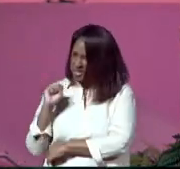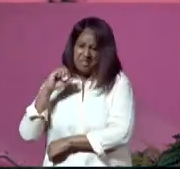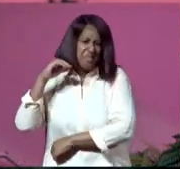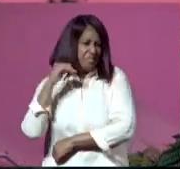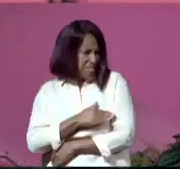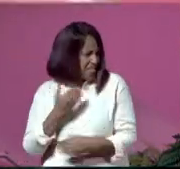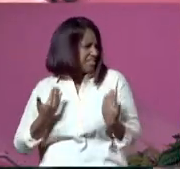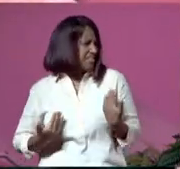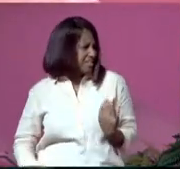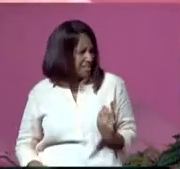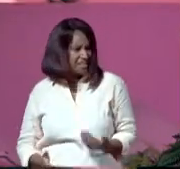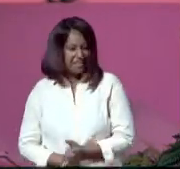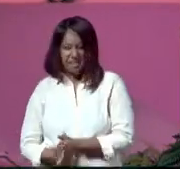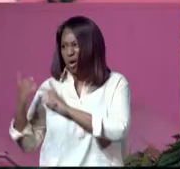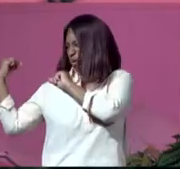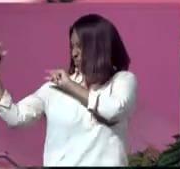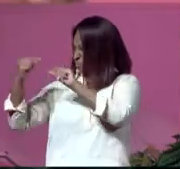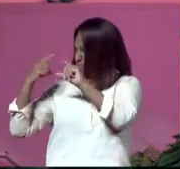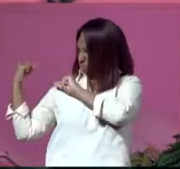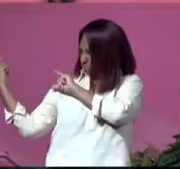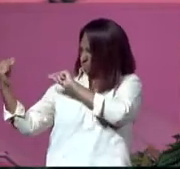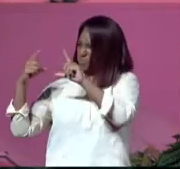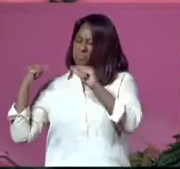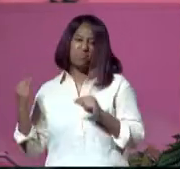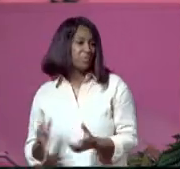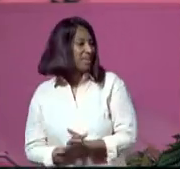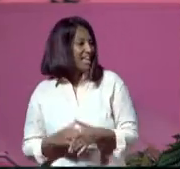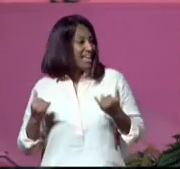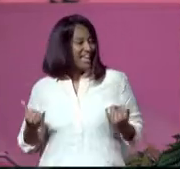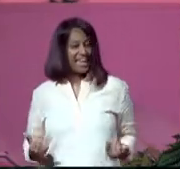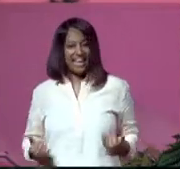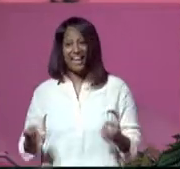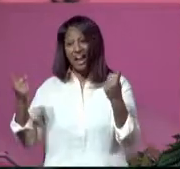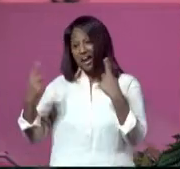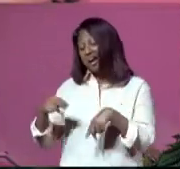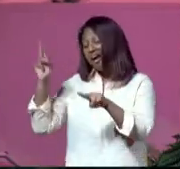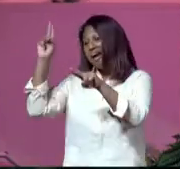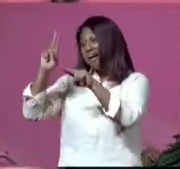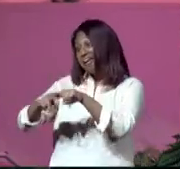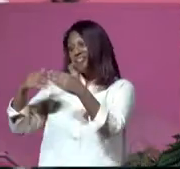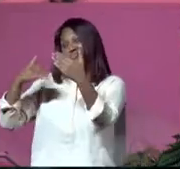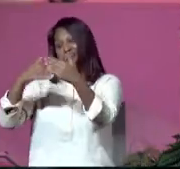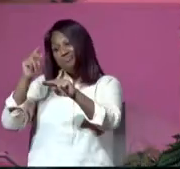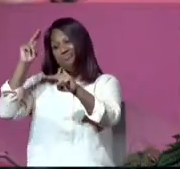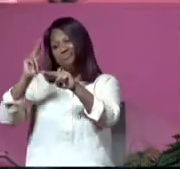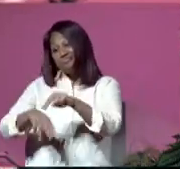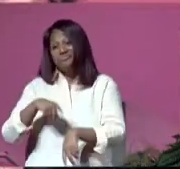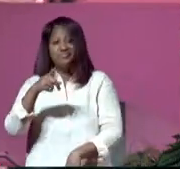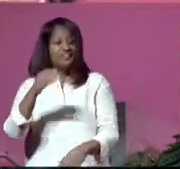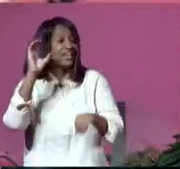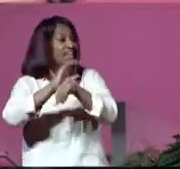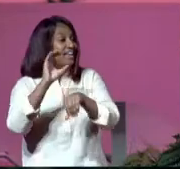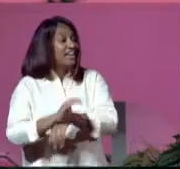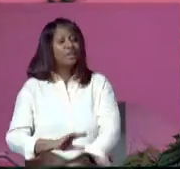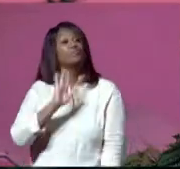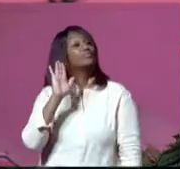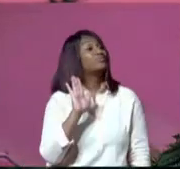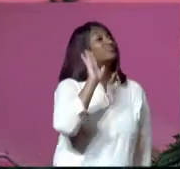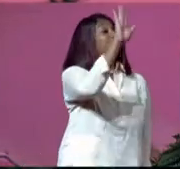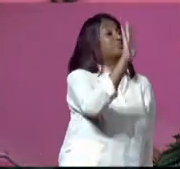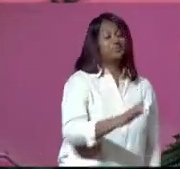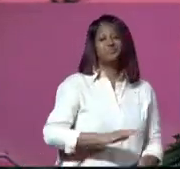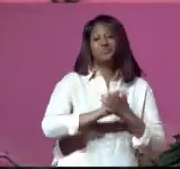on me, how you stabbed me in the back, and I can come and sit my butt right next to you in church and high five you